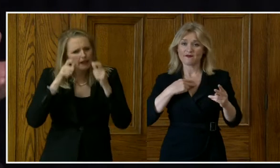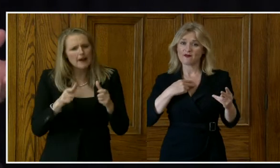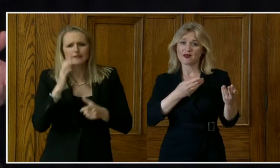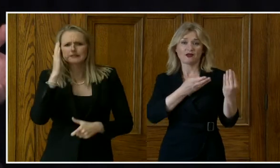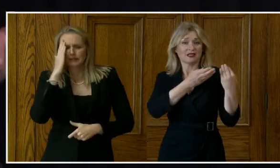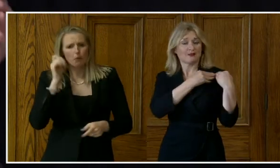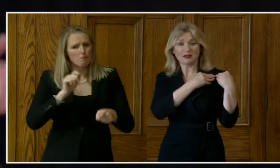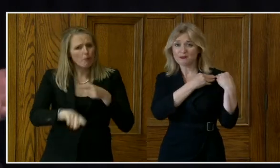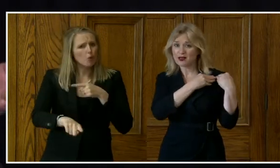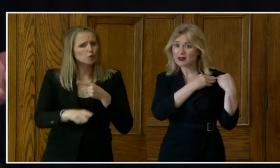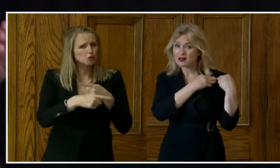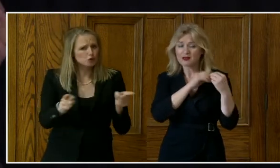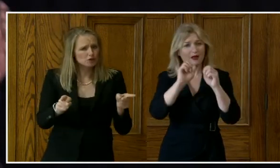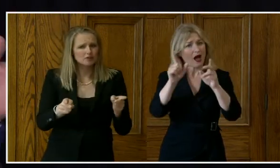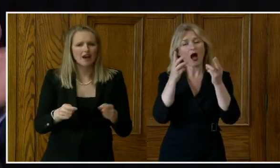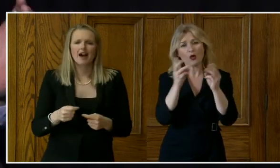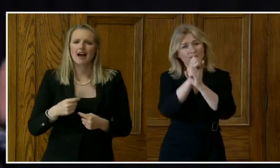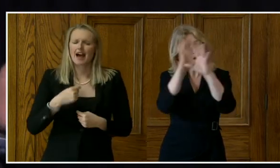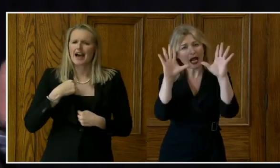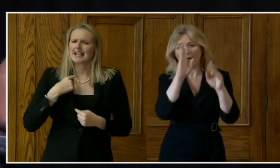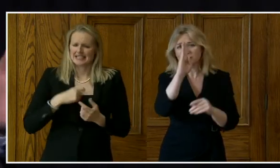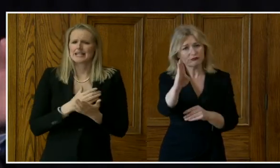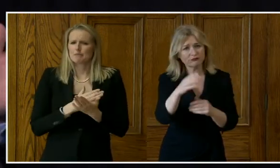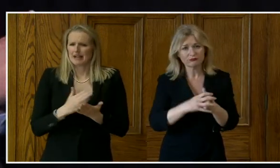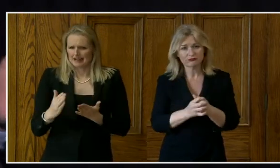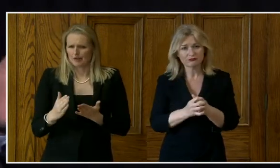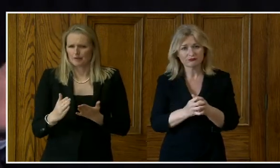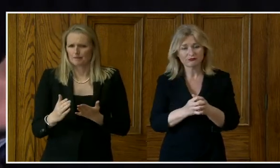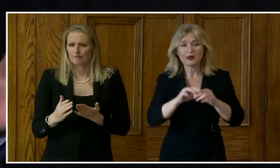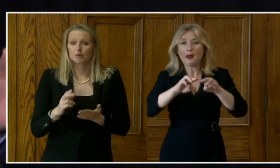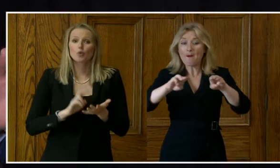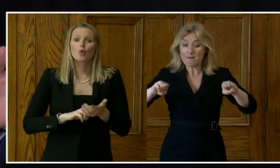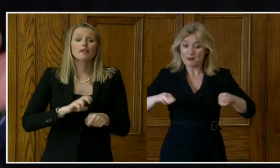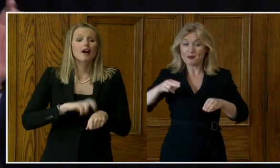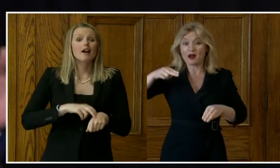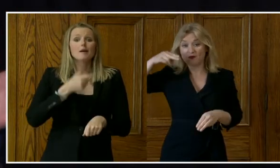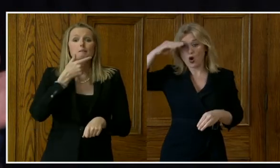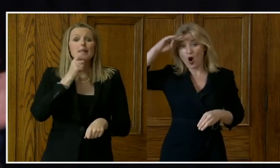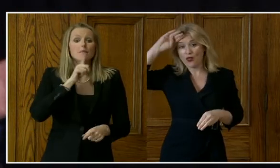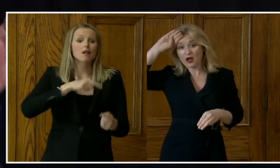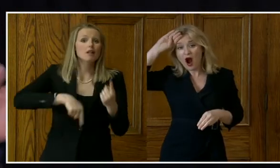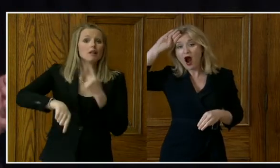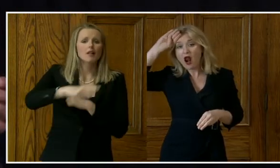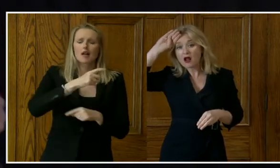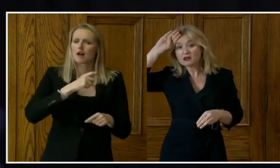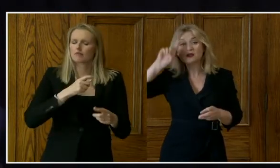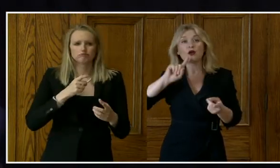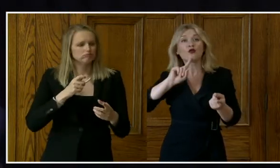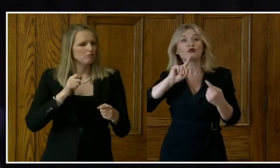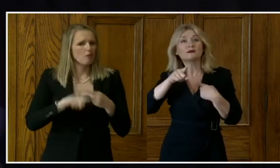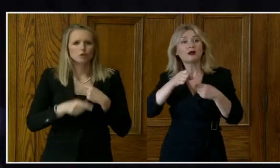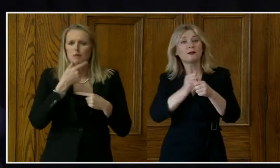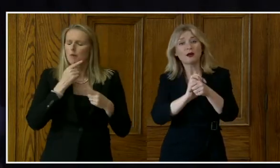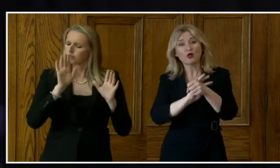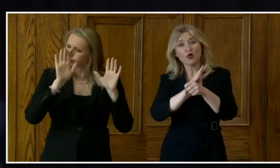clear. In terms of the public response to coronavirus, the public has been hugely